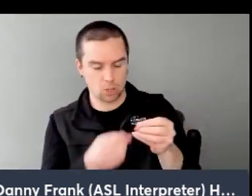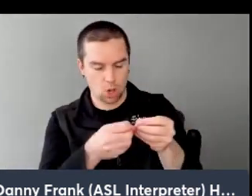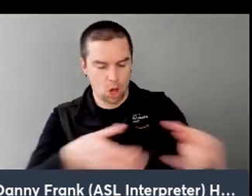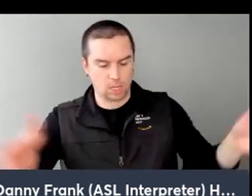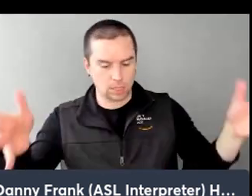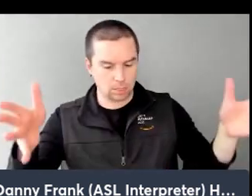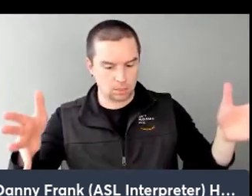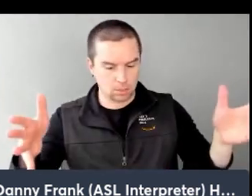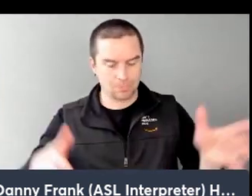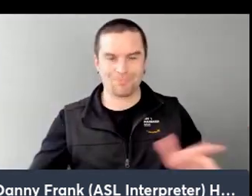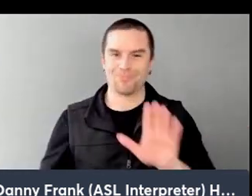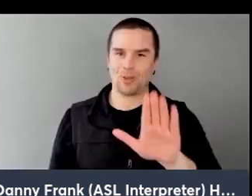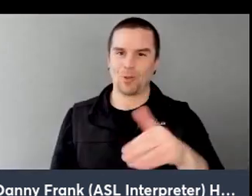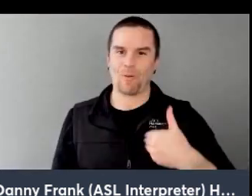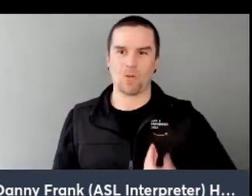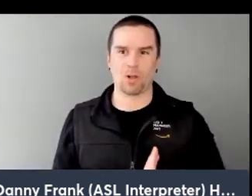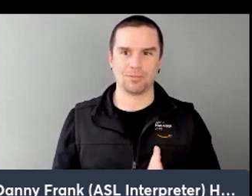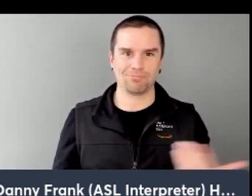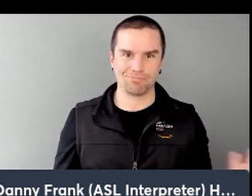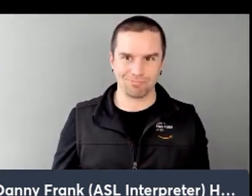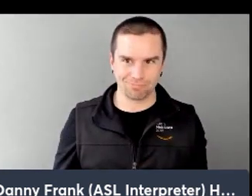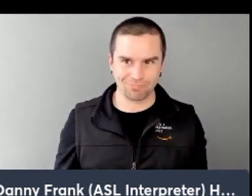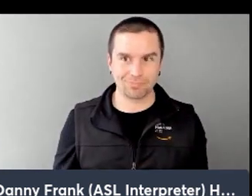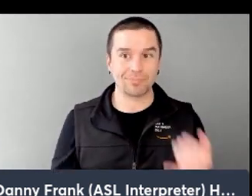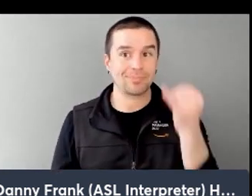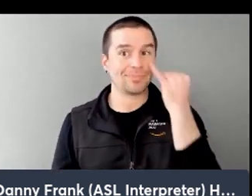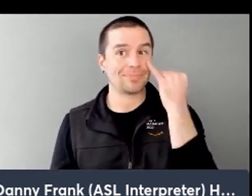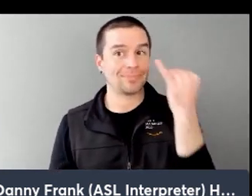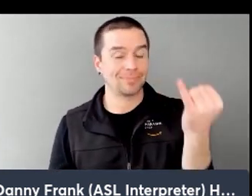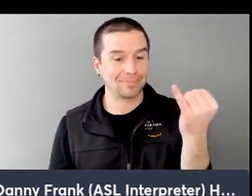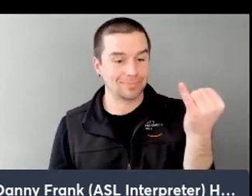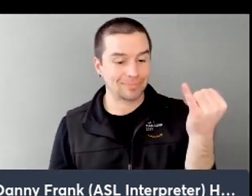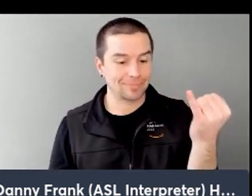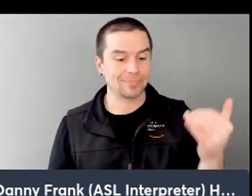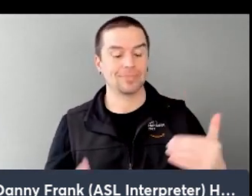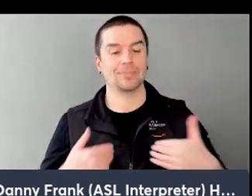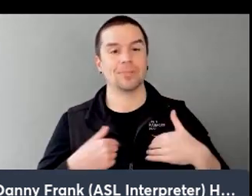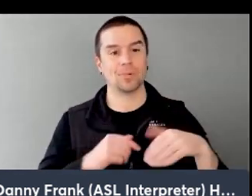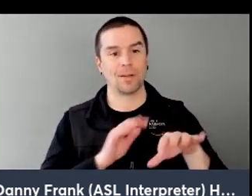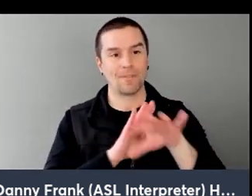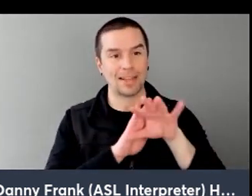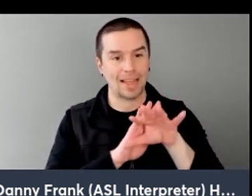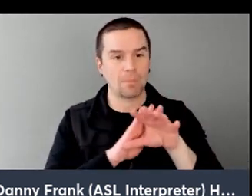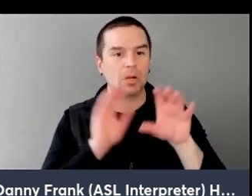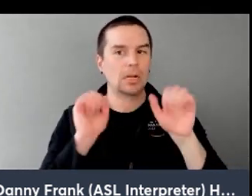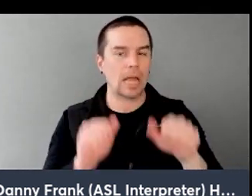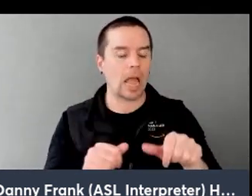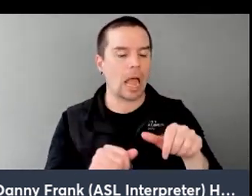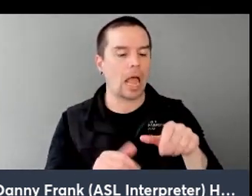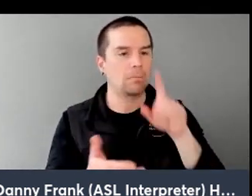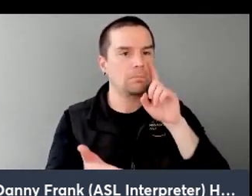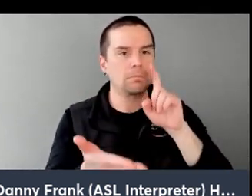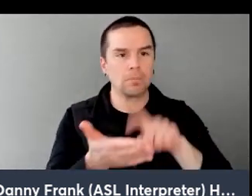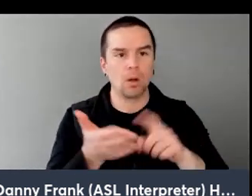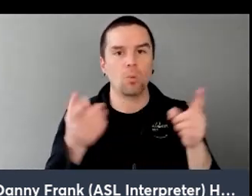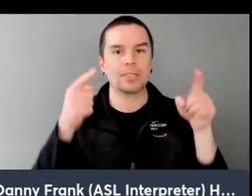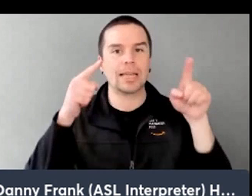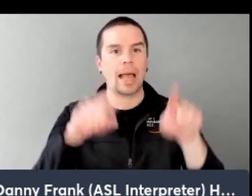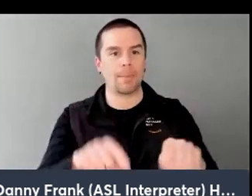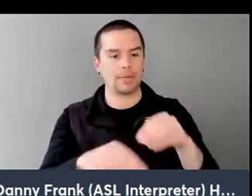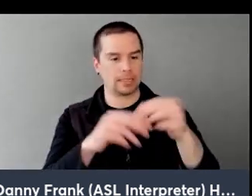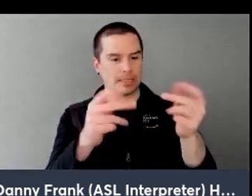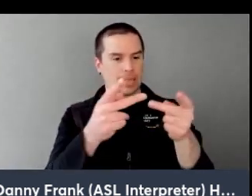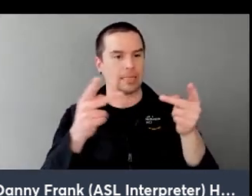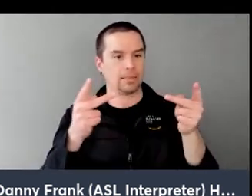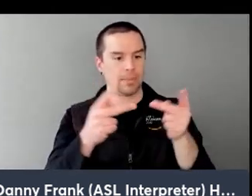So an idea there is to put a camera that can then detect what's happening in the space. But then you need